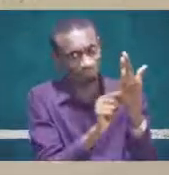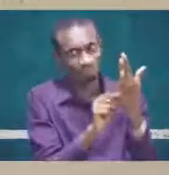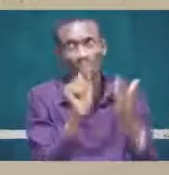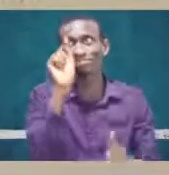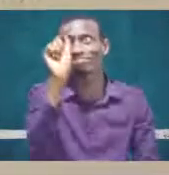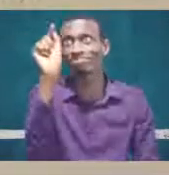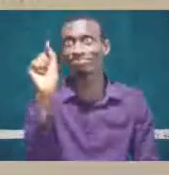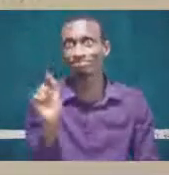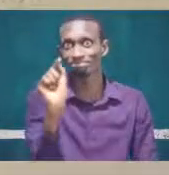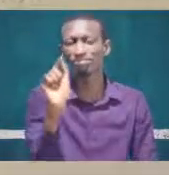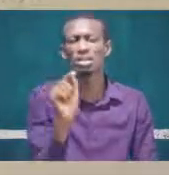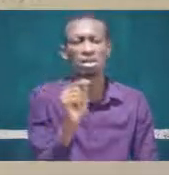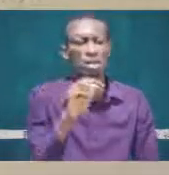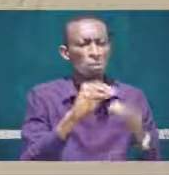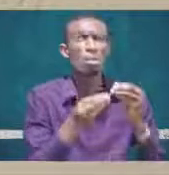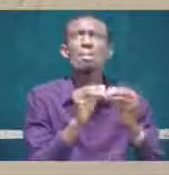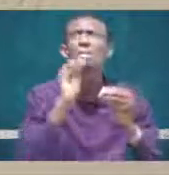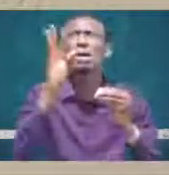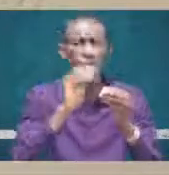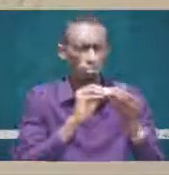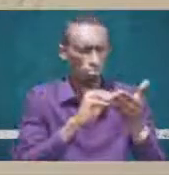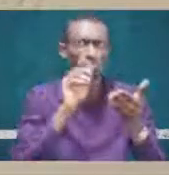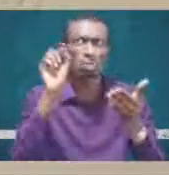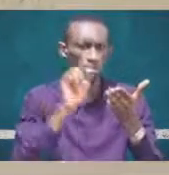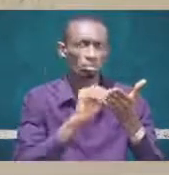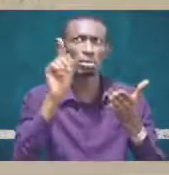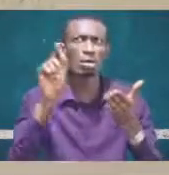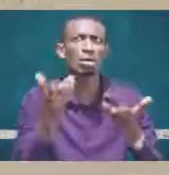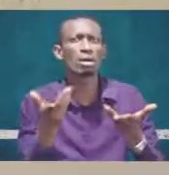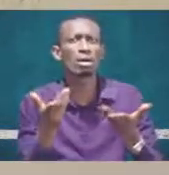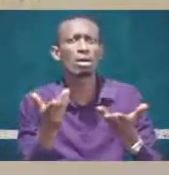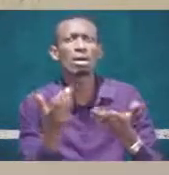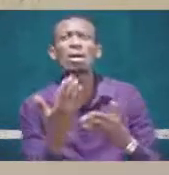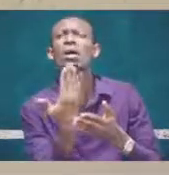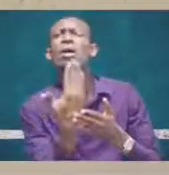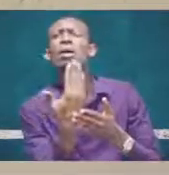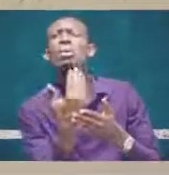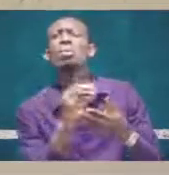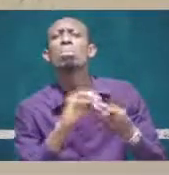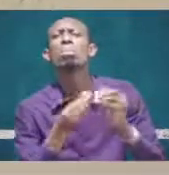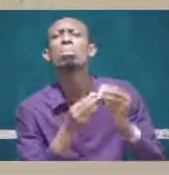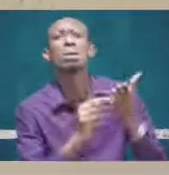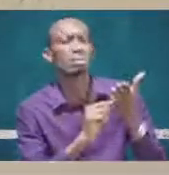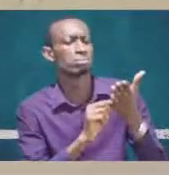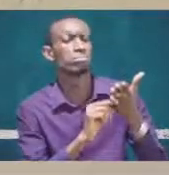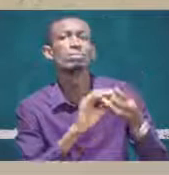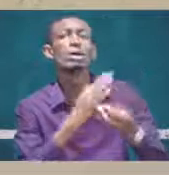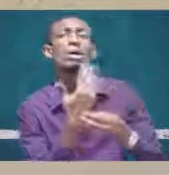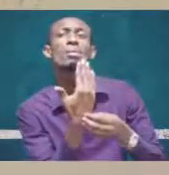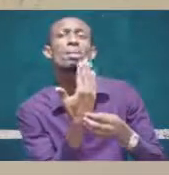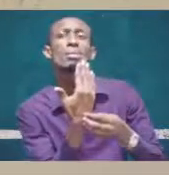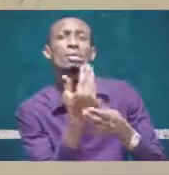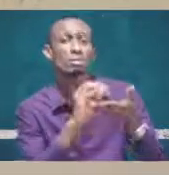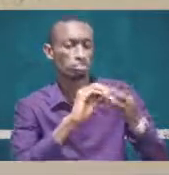sets. What if the computer that generates these sheets of paper happens to make an error and then moves, instead of